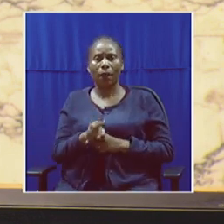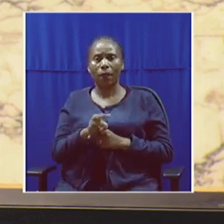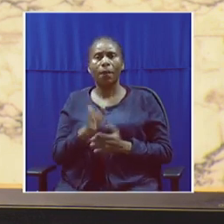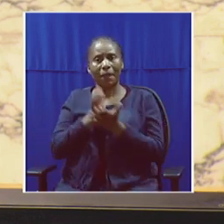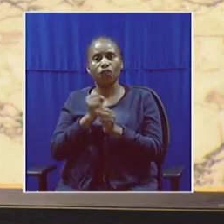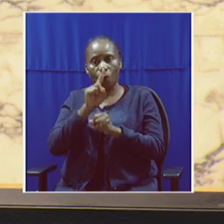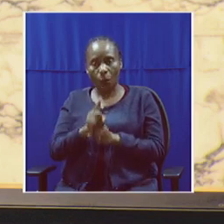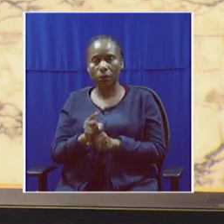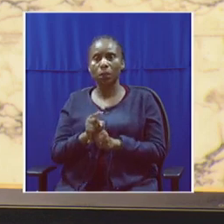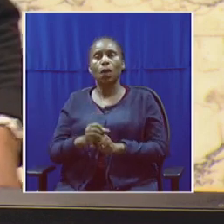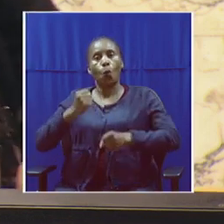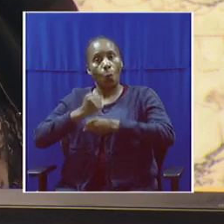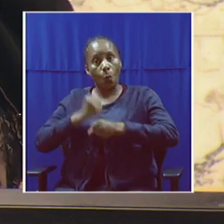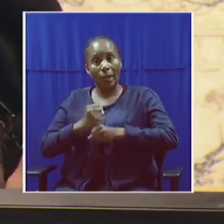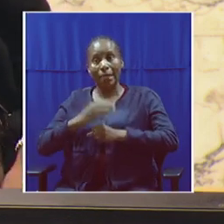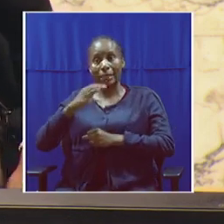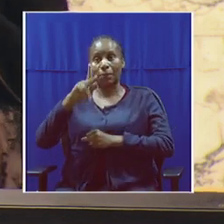CPA thank